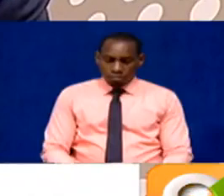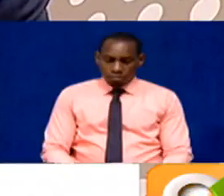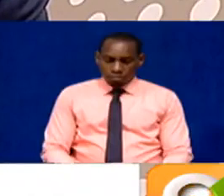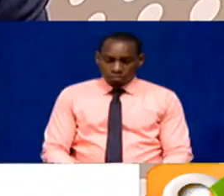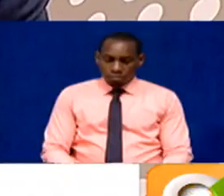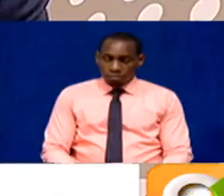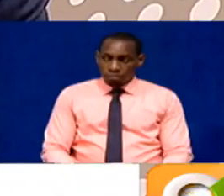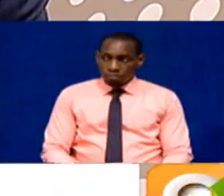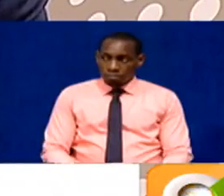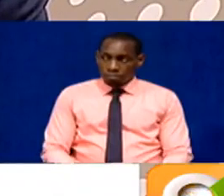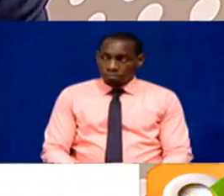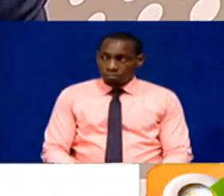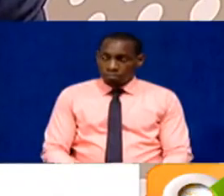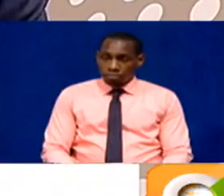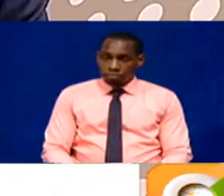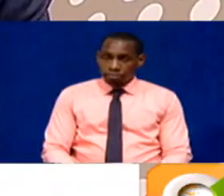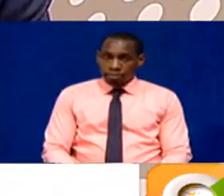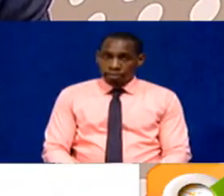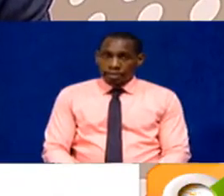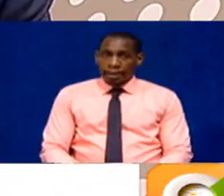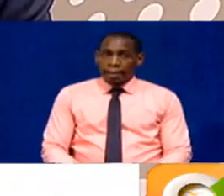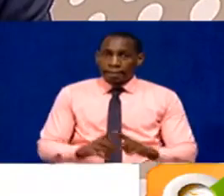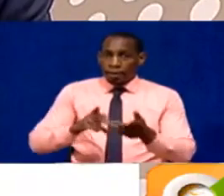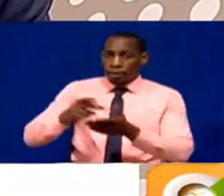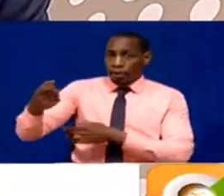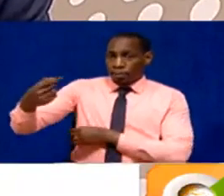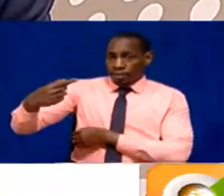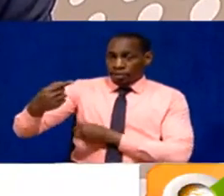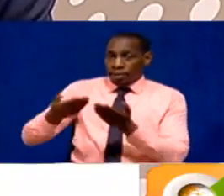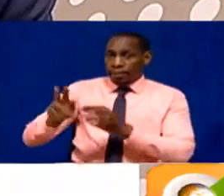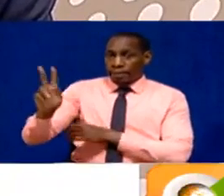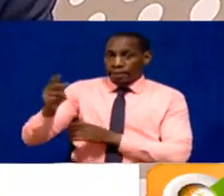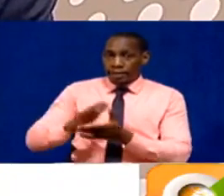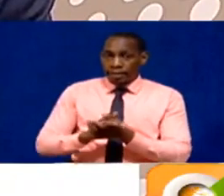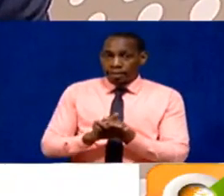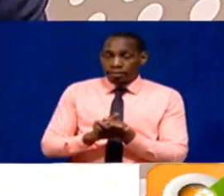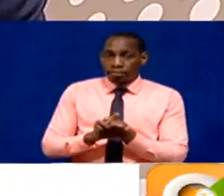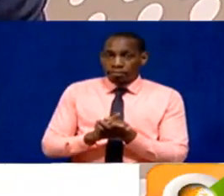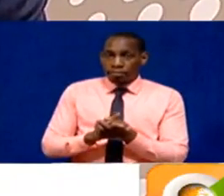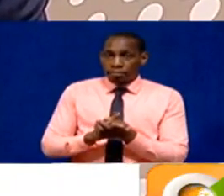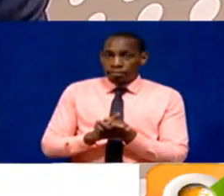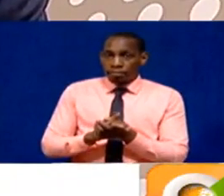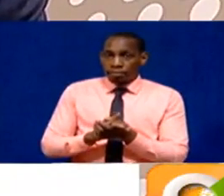that were affected by compensation issues. But compensation in Kenya is a bit of a racket.